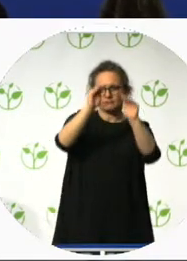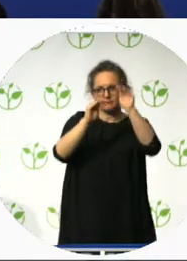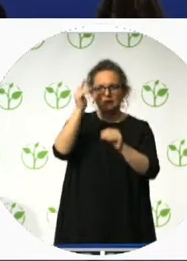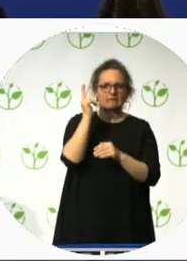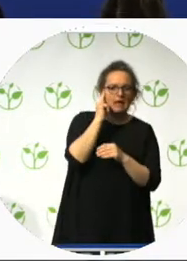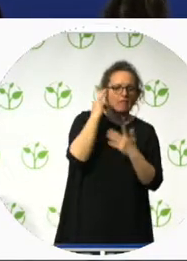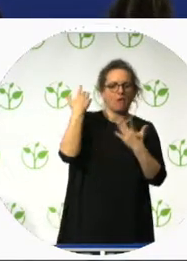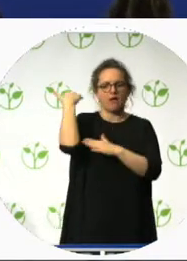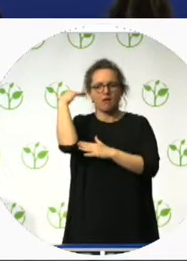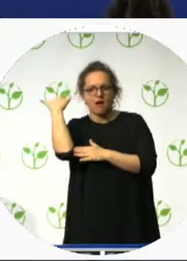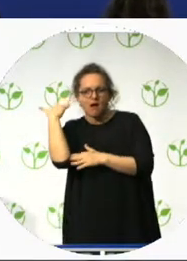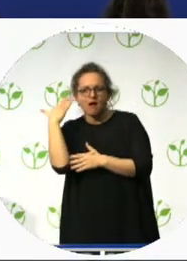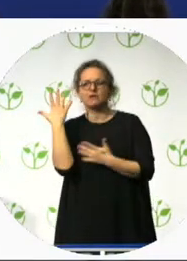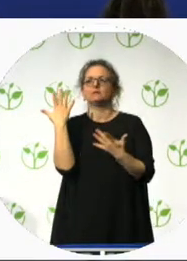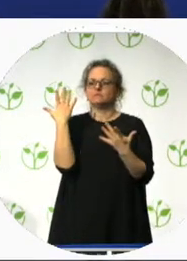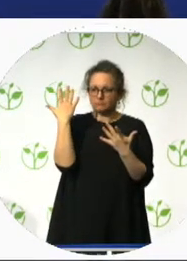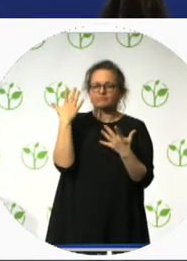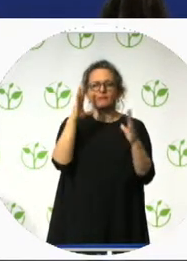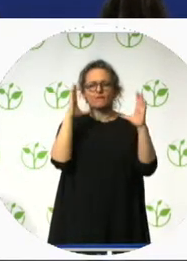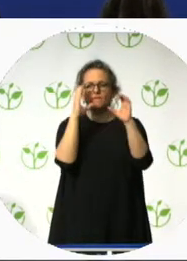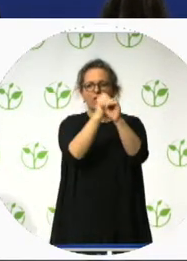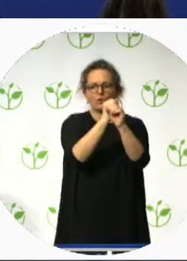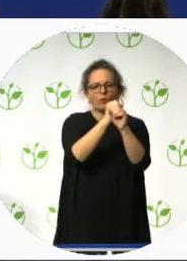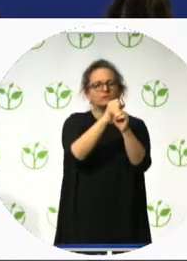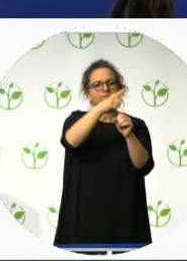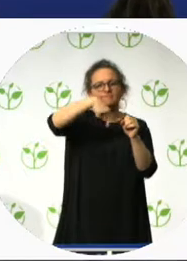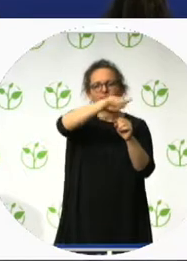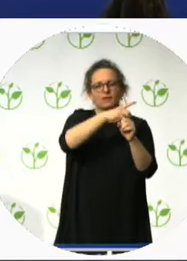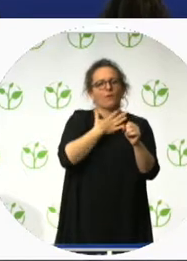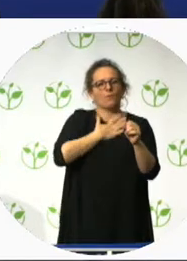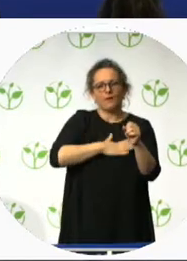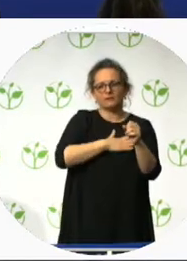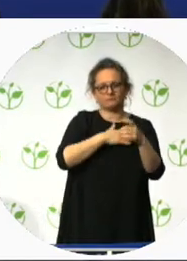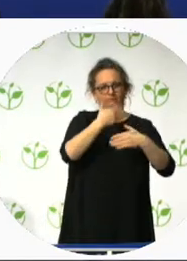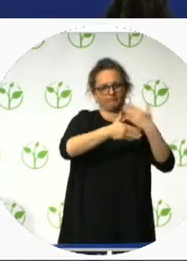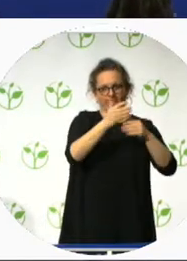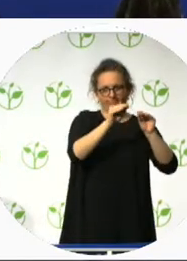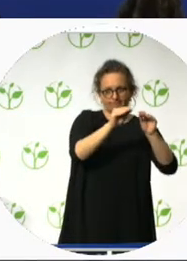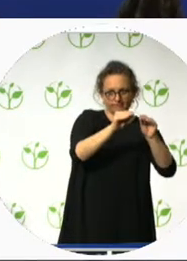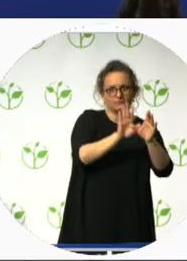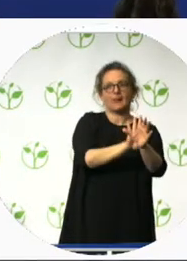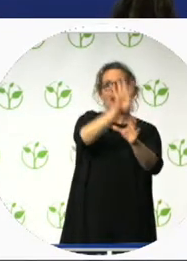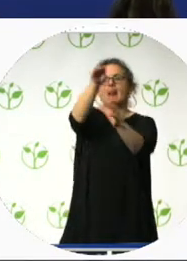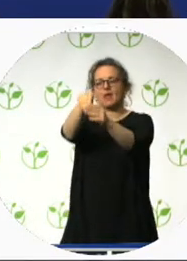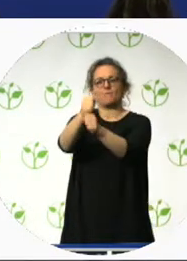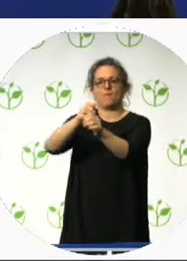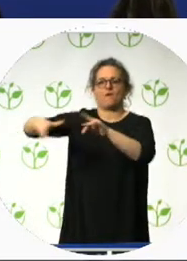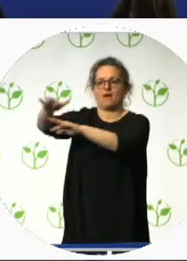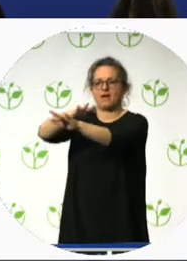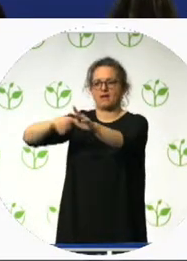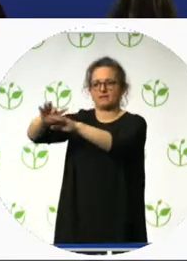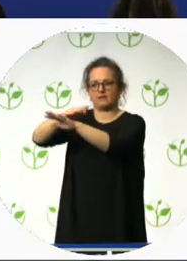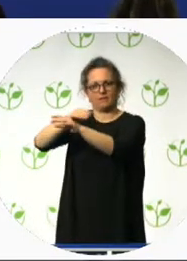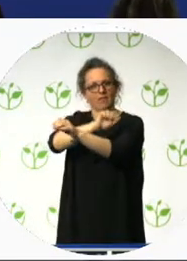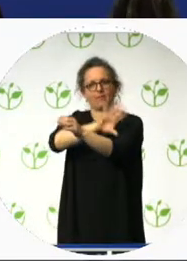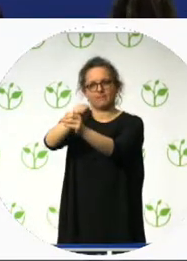and of hard of hearing people, and our main focus is that they get employment or